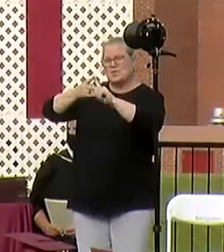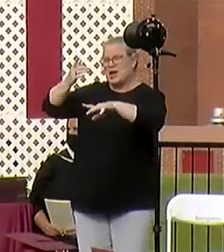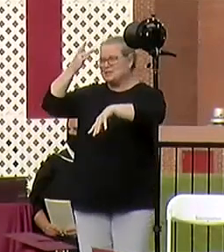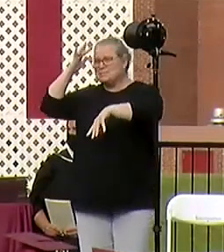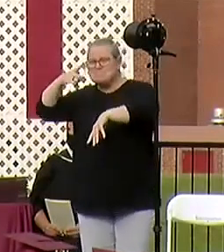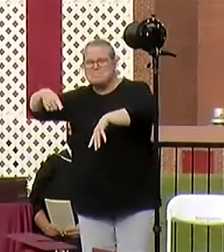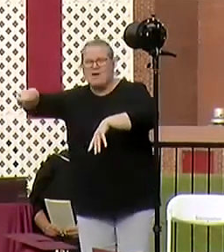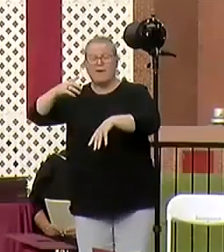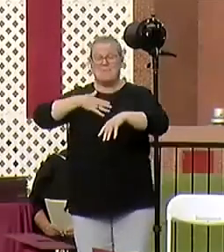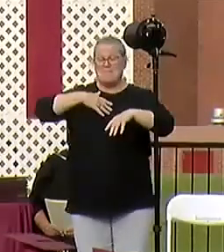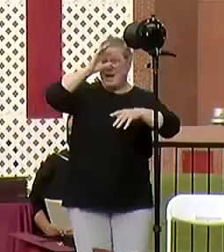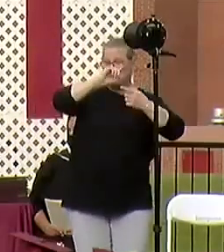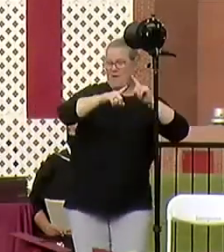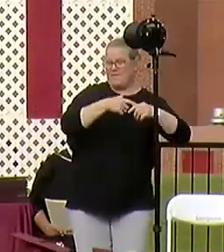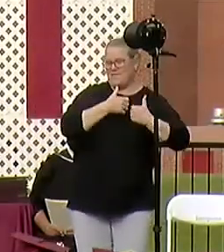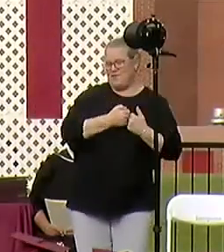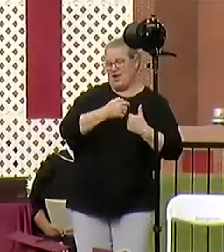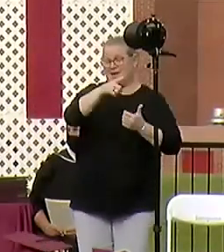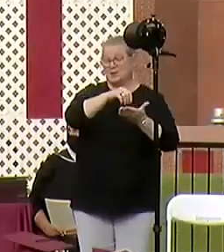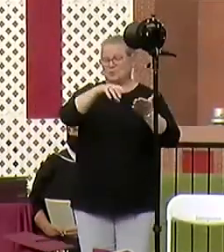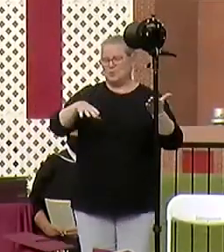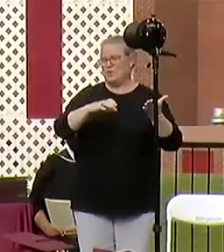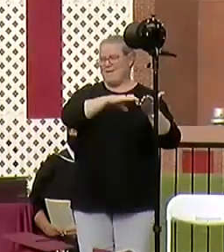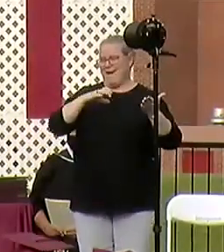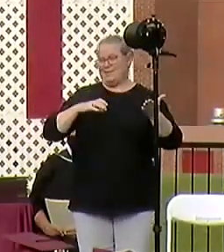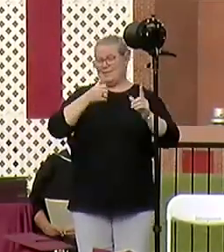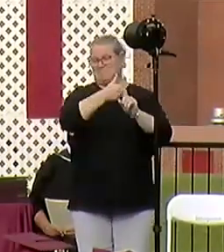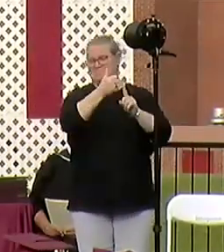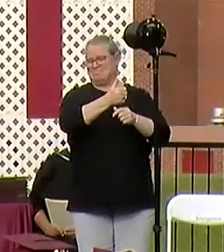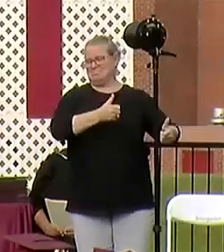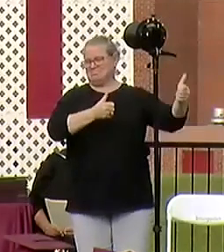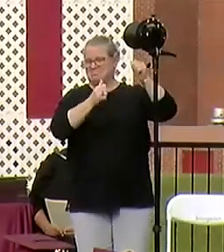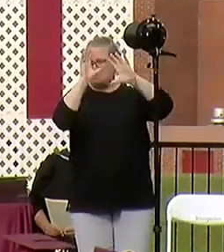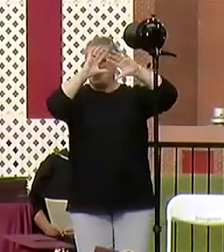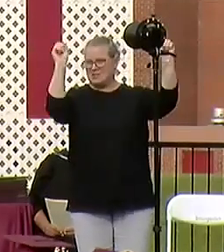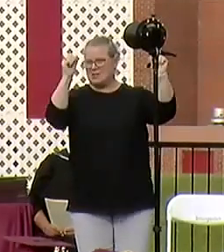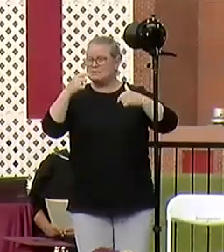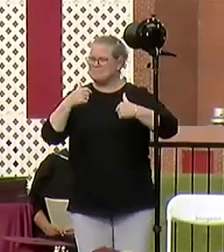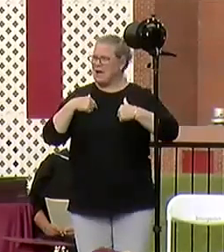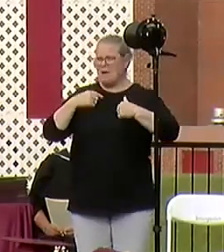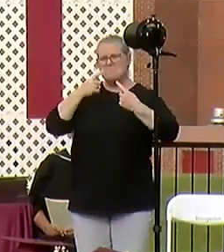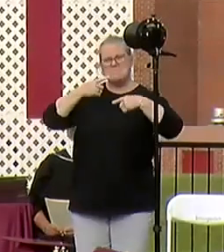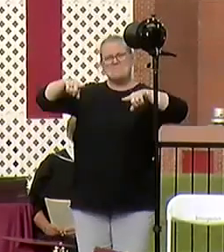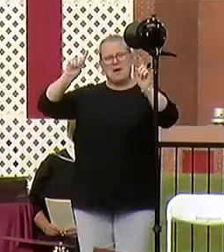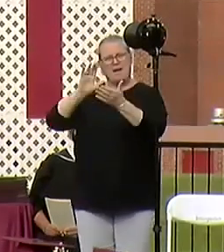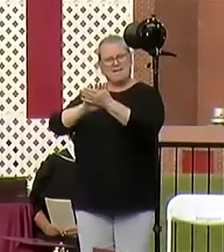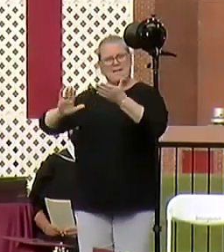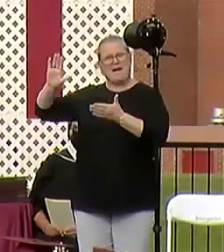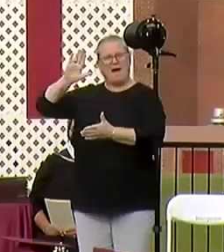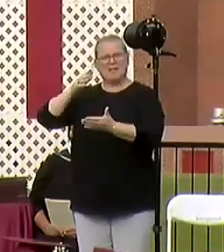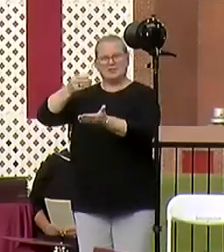our student council, and I had won a prestigious community scholarship. I was headed off to Smith